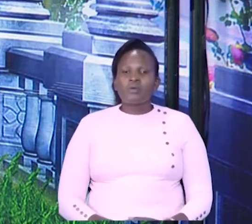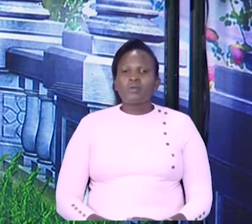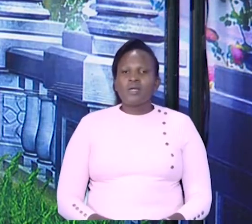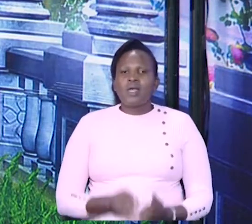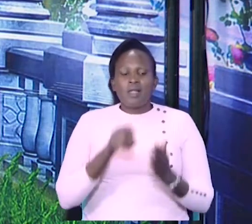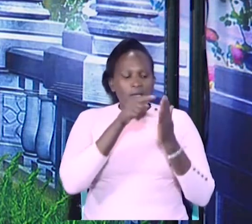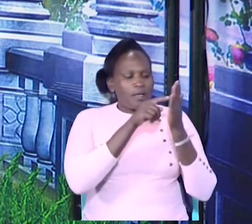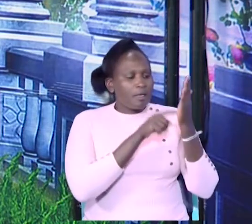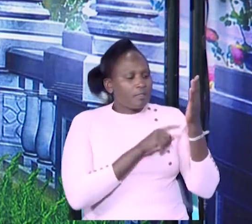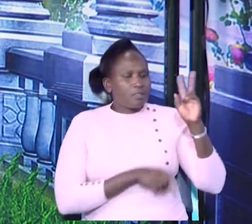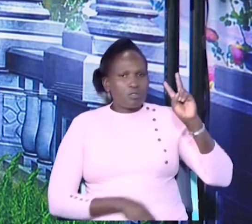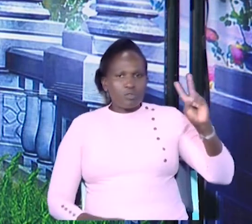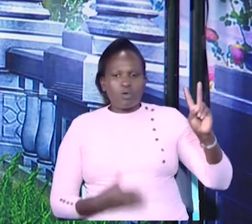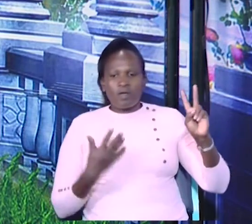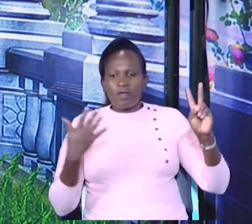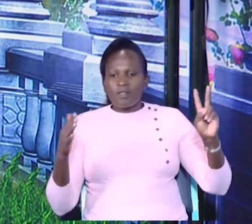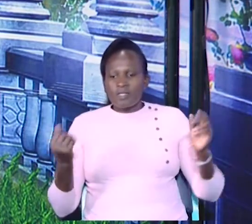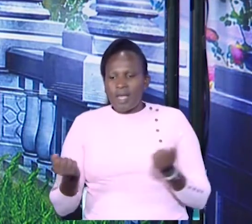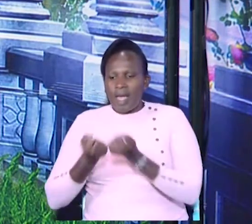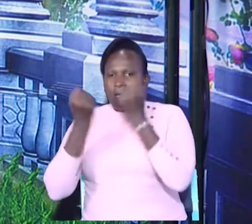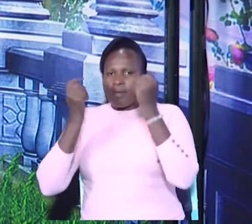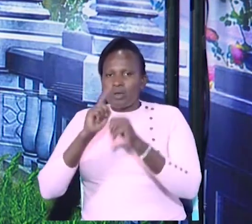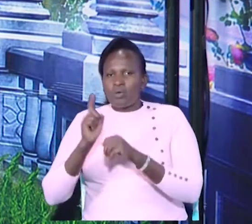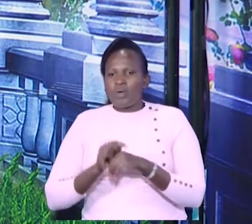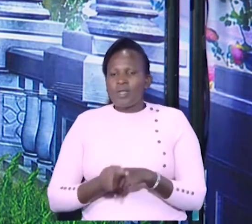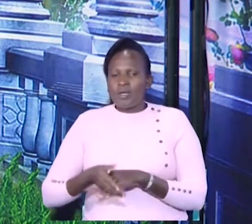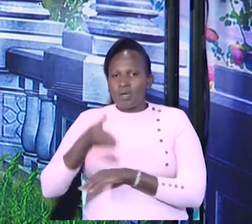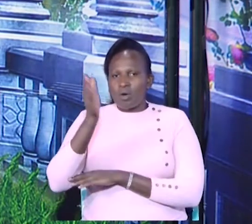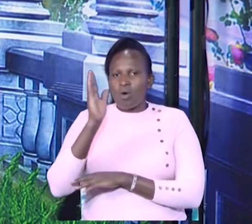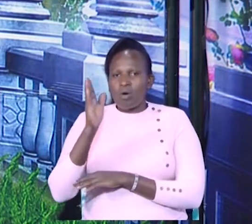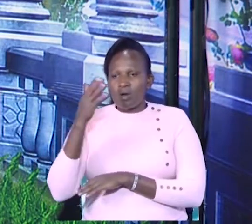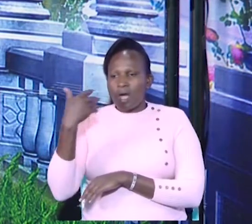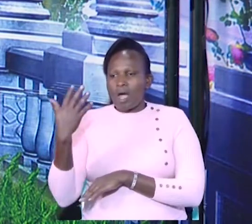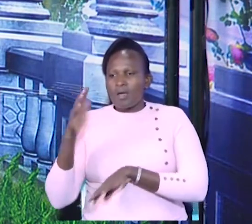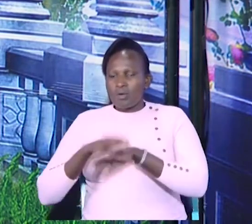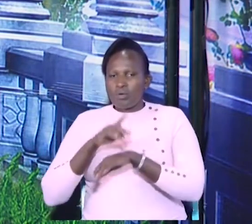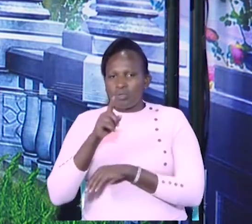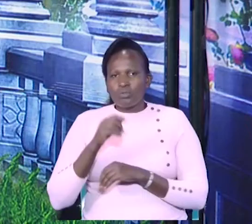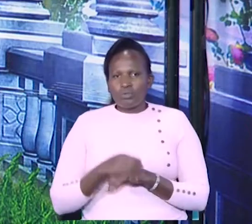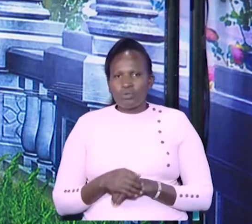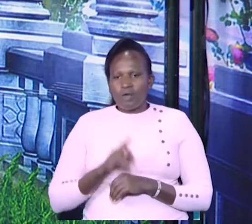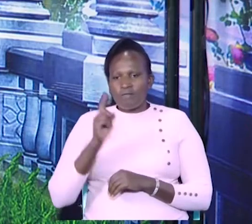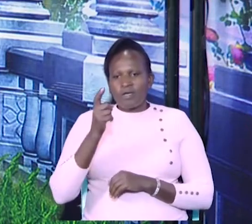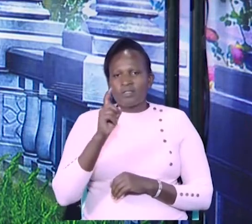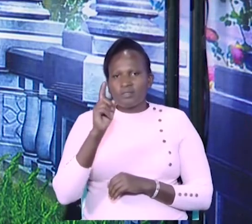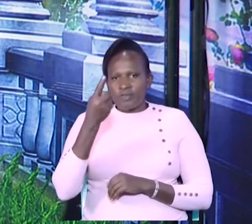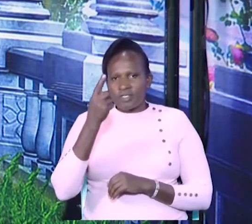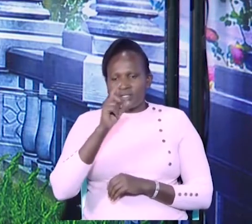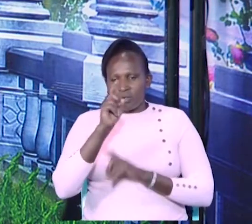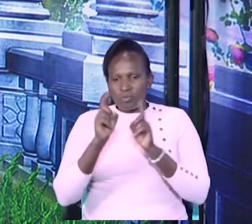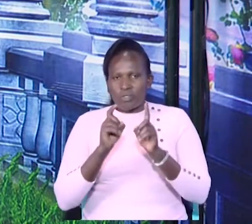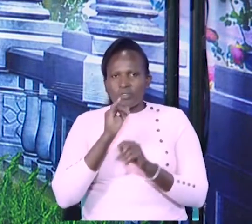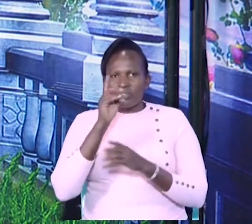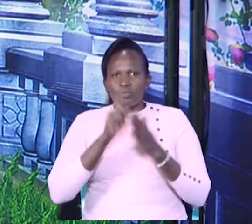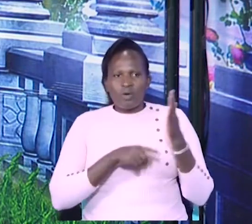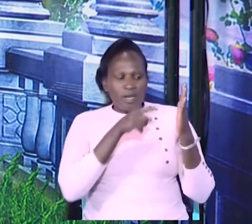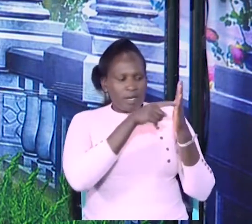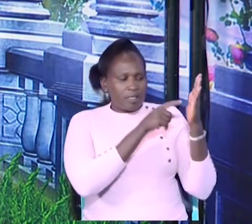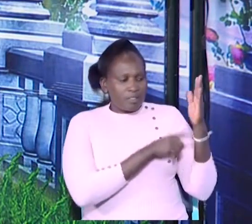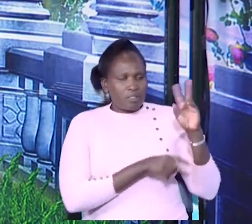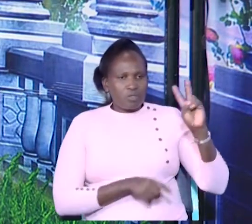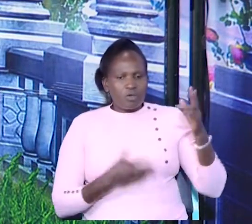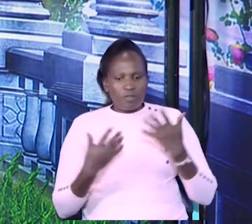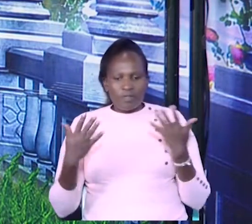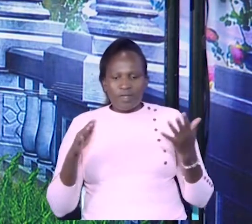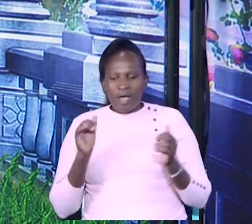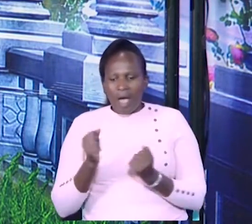list two things that happen when God's hand is upon you. Our first question is, list two things